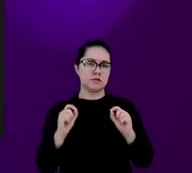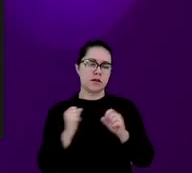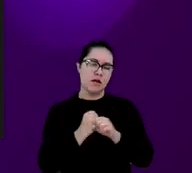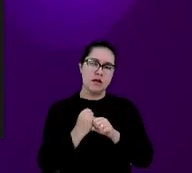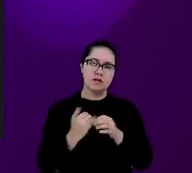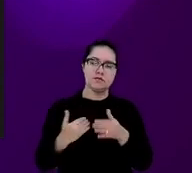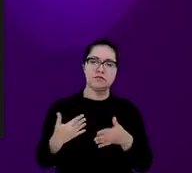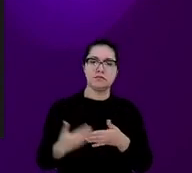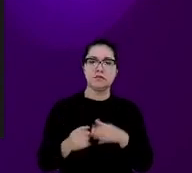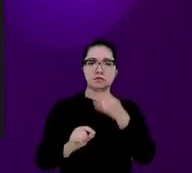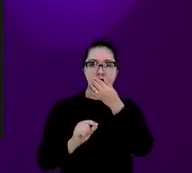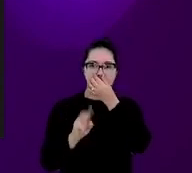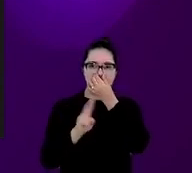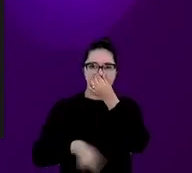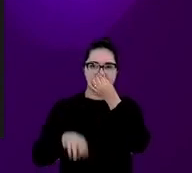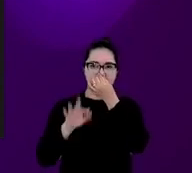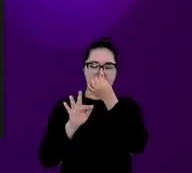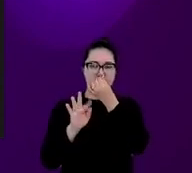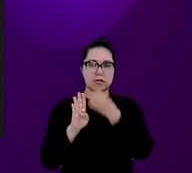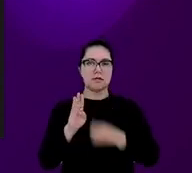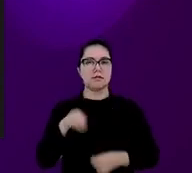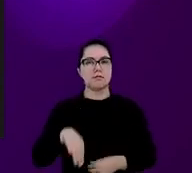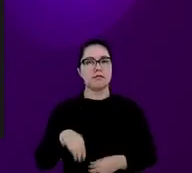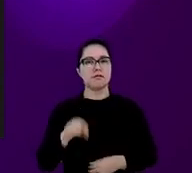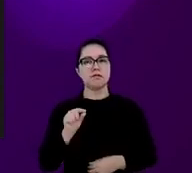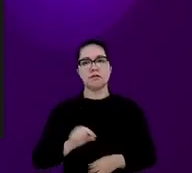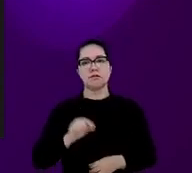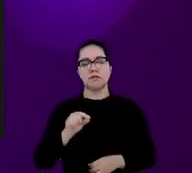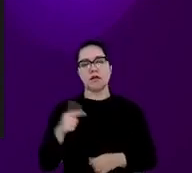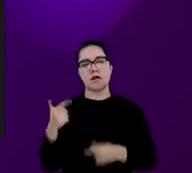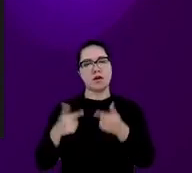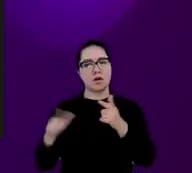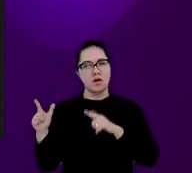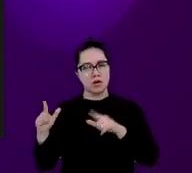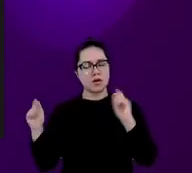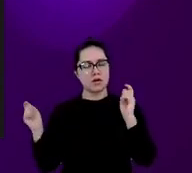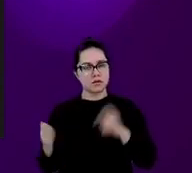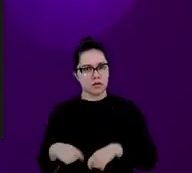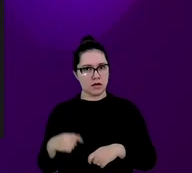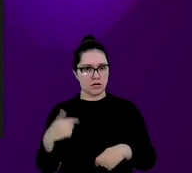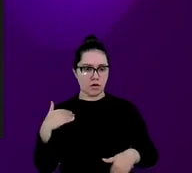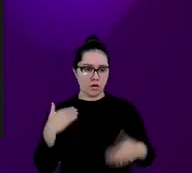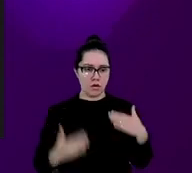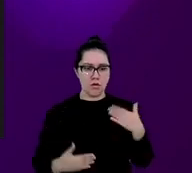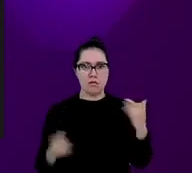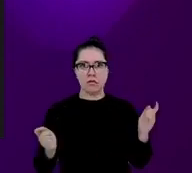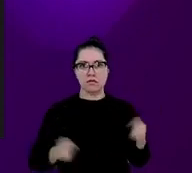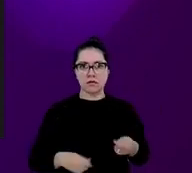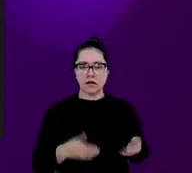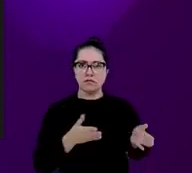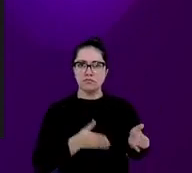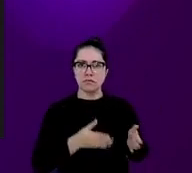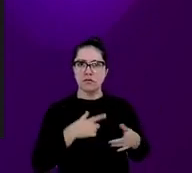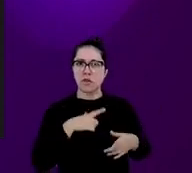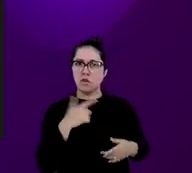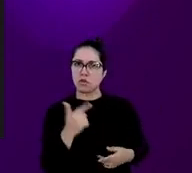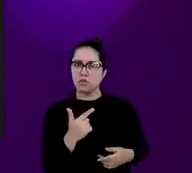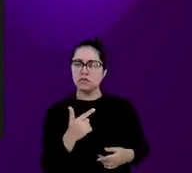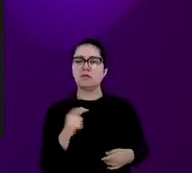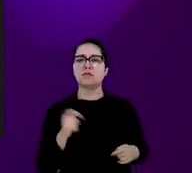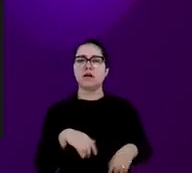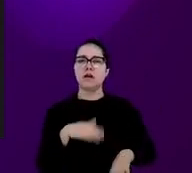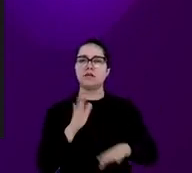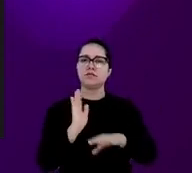other parts of the body that has not the tumor, and it really helps for the patients to decrease